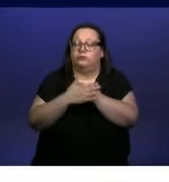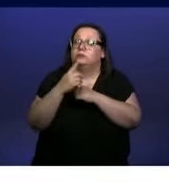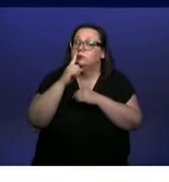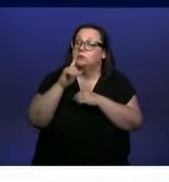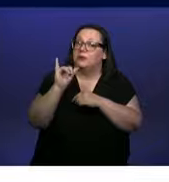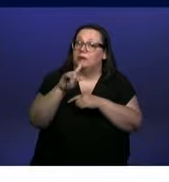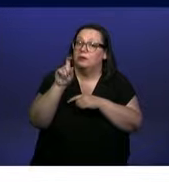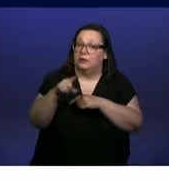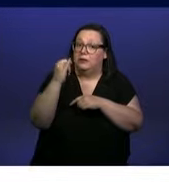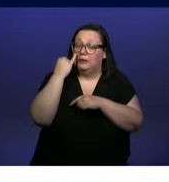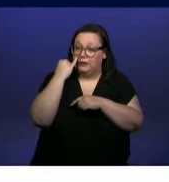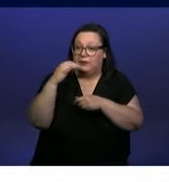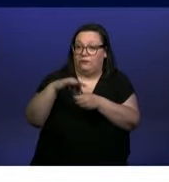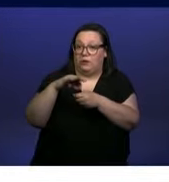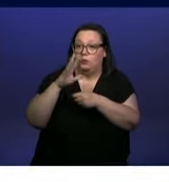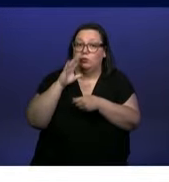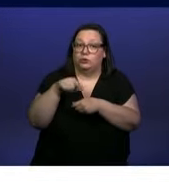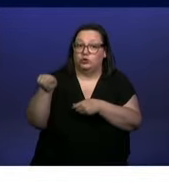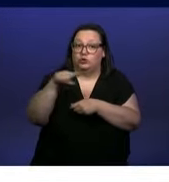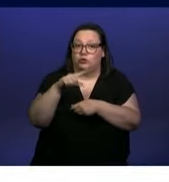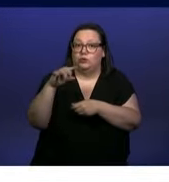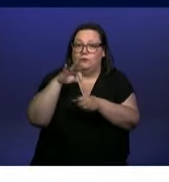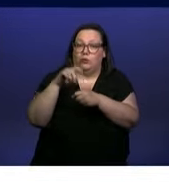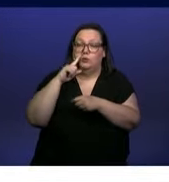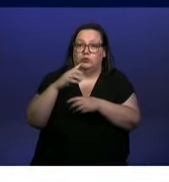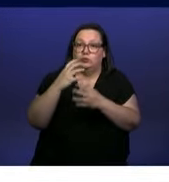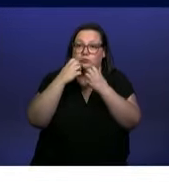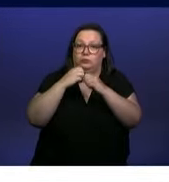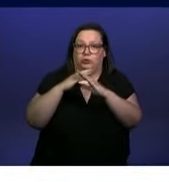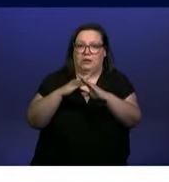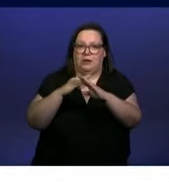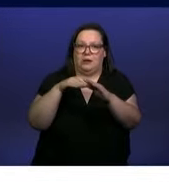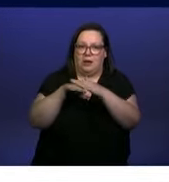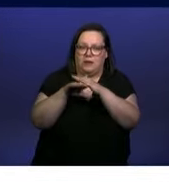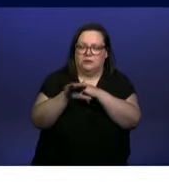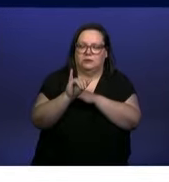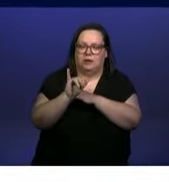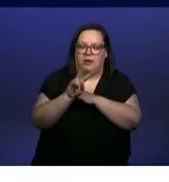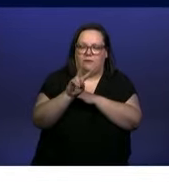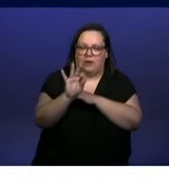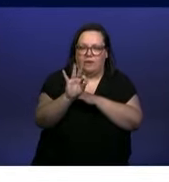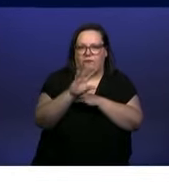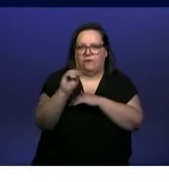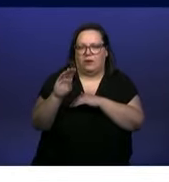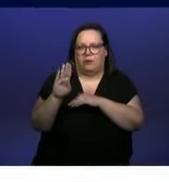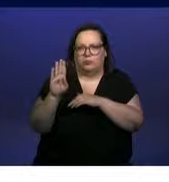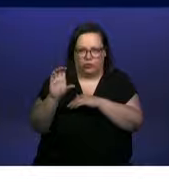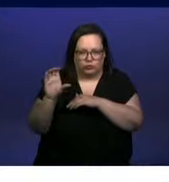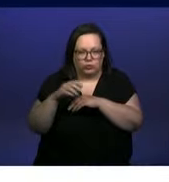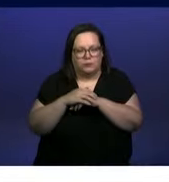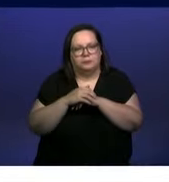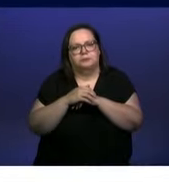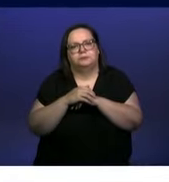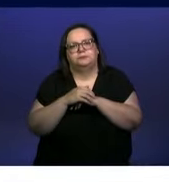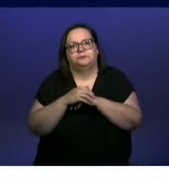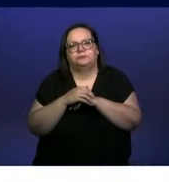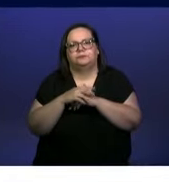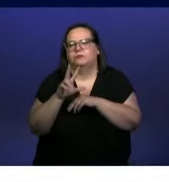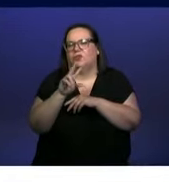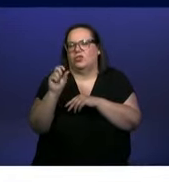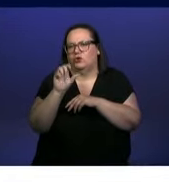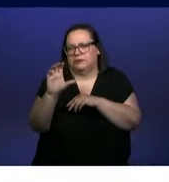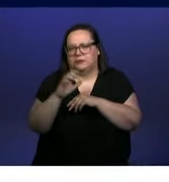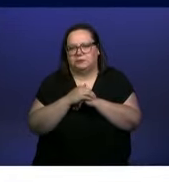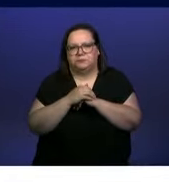is, if elected, would you vote to protect access to IVF and birth control? Mr. Staggs, 30 seconds on this